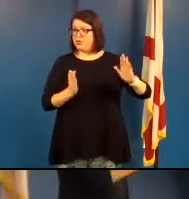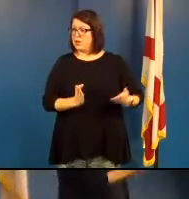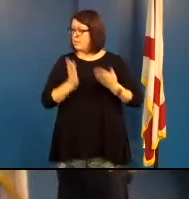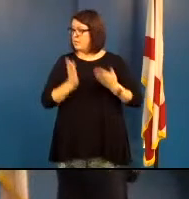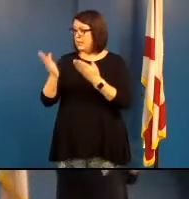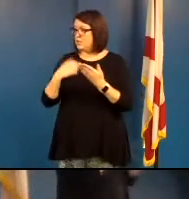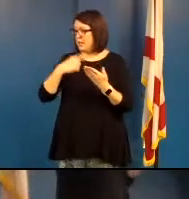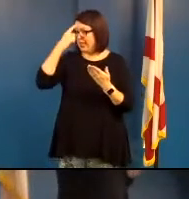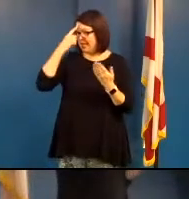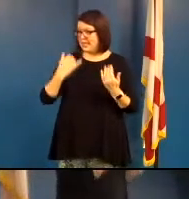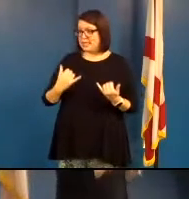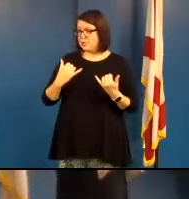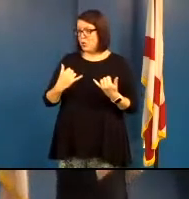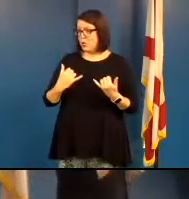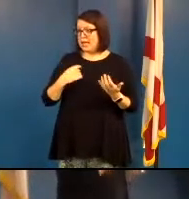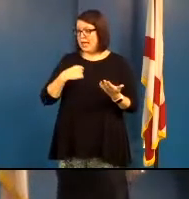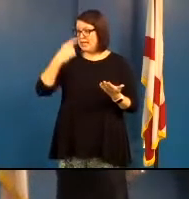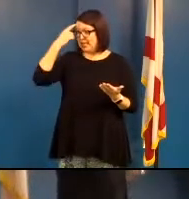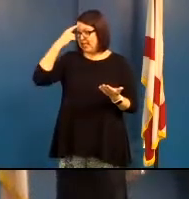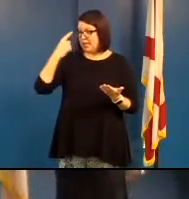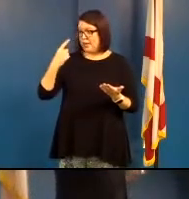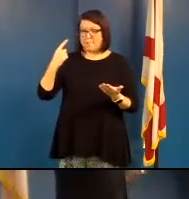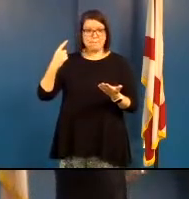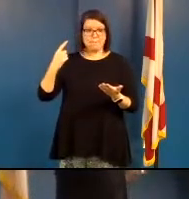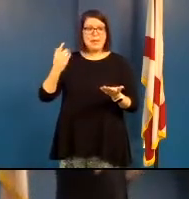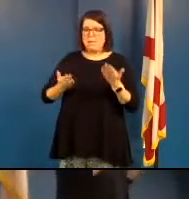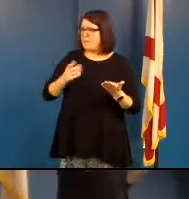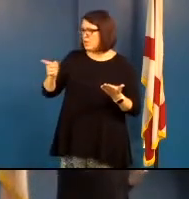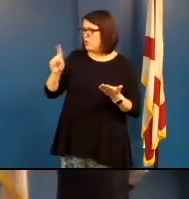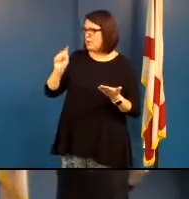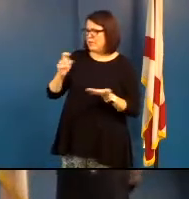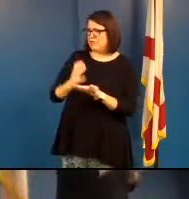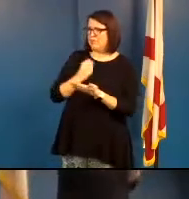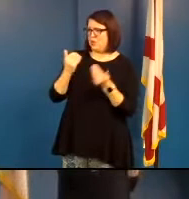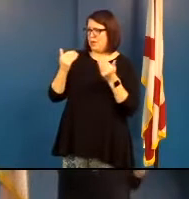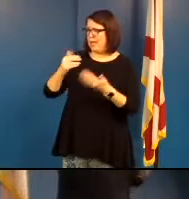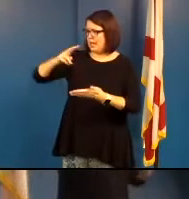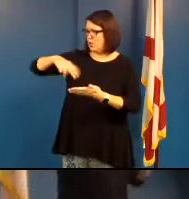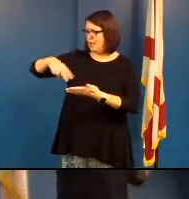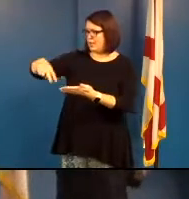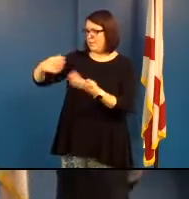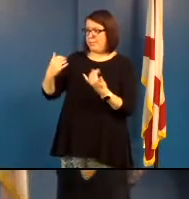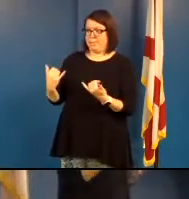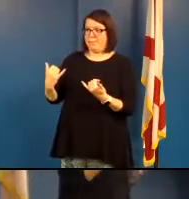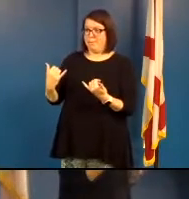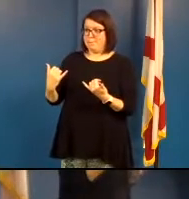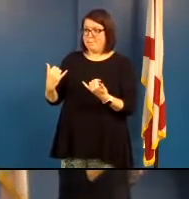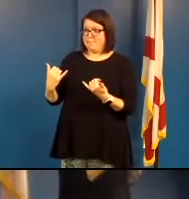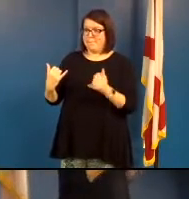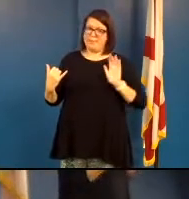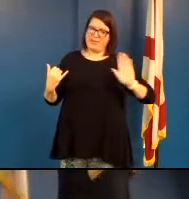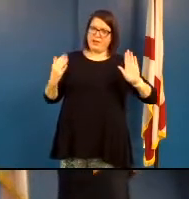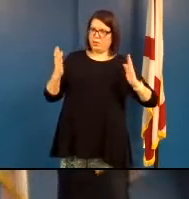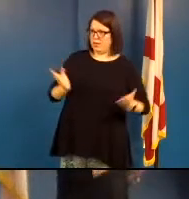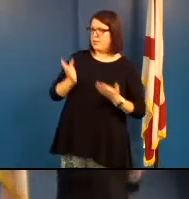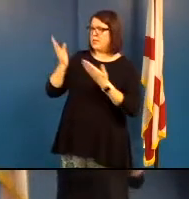point, I think I would like to maybe have you take a look at the recommendations and the